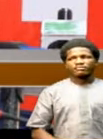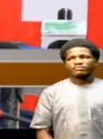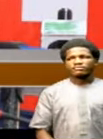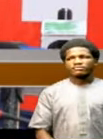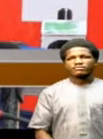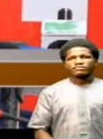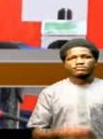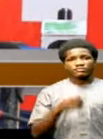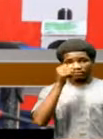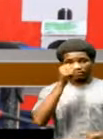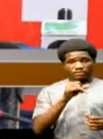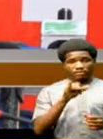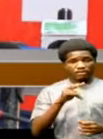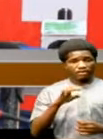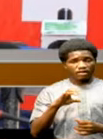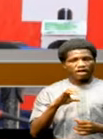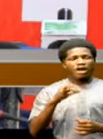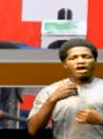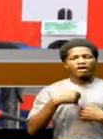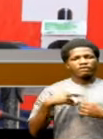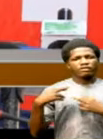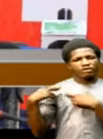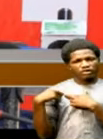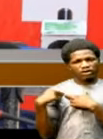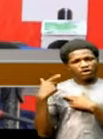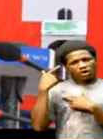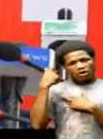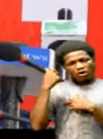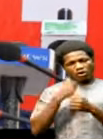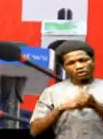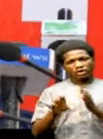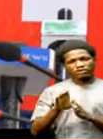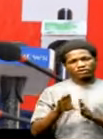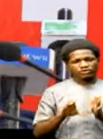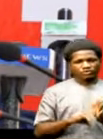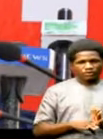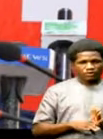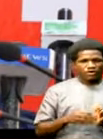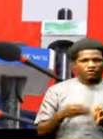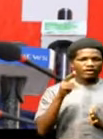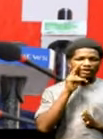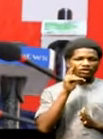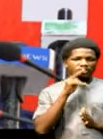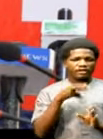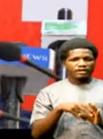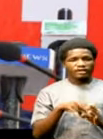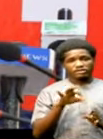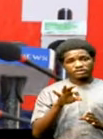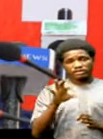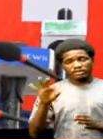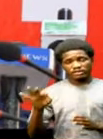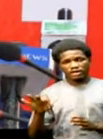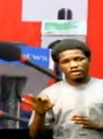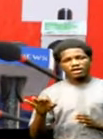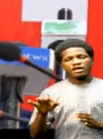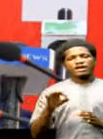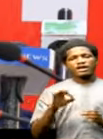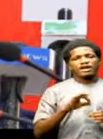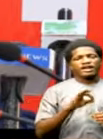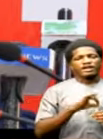responsibility under the Constitution of the Federal Republic of Nigeria 1999 as amended, the Electoral Act